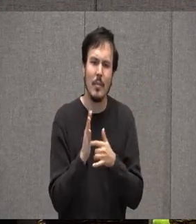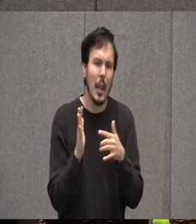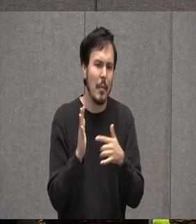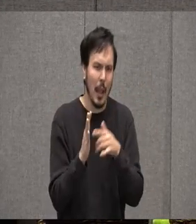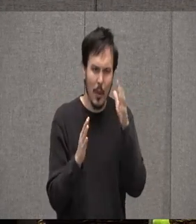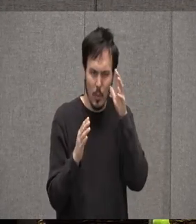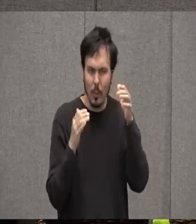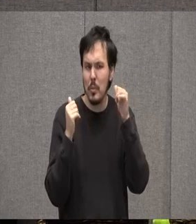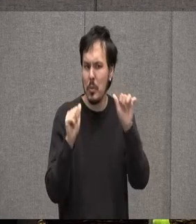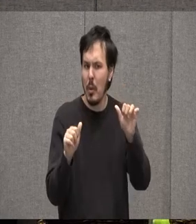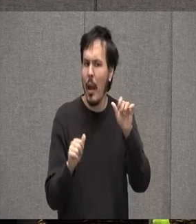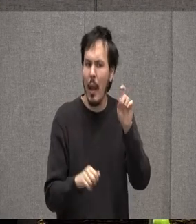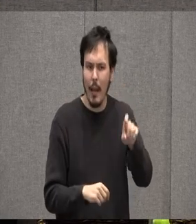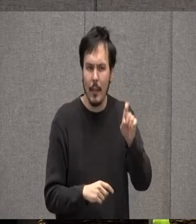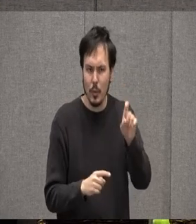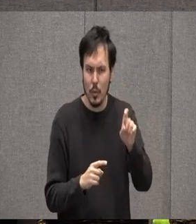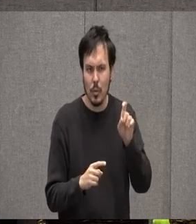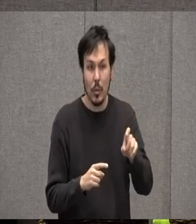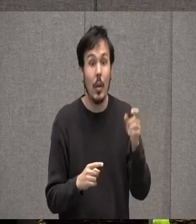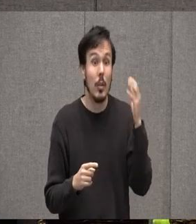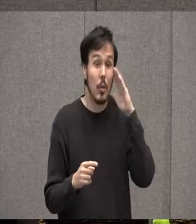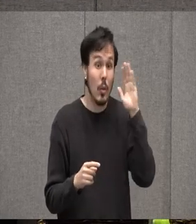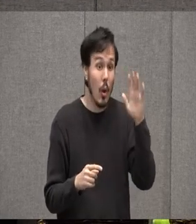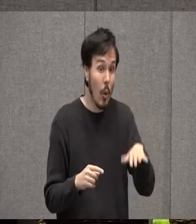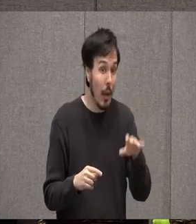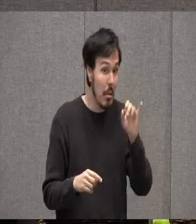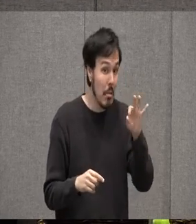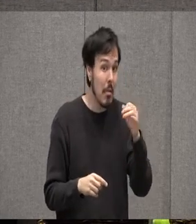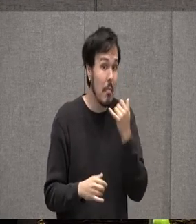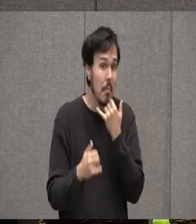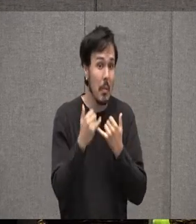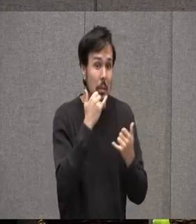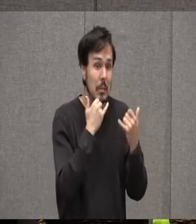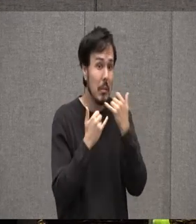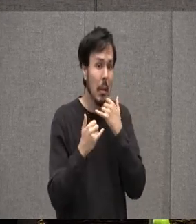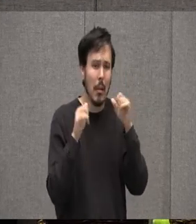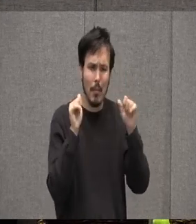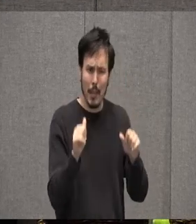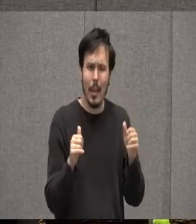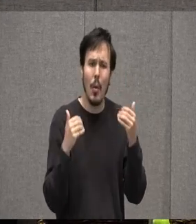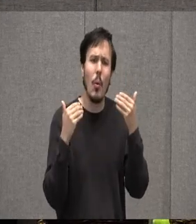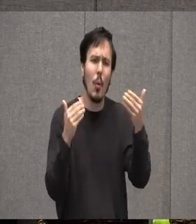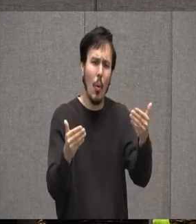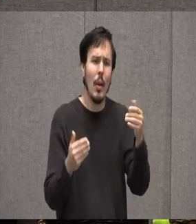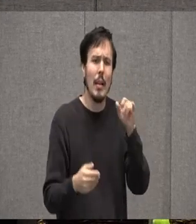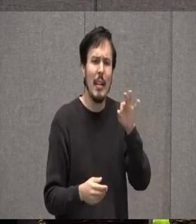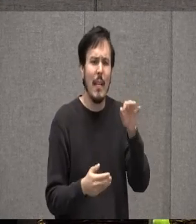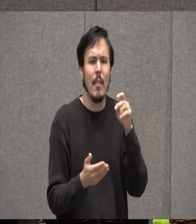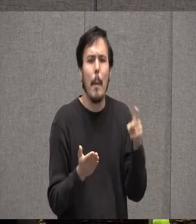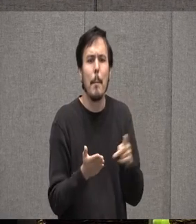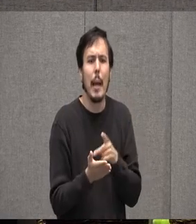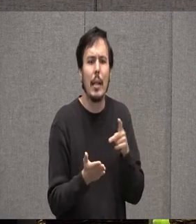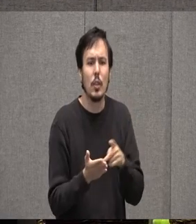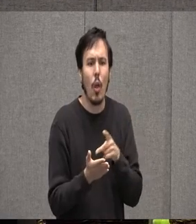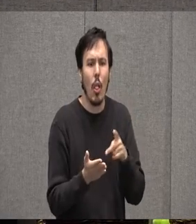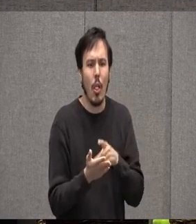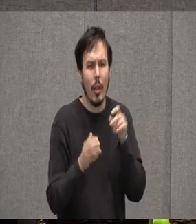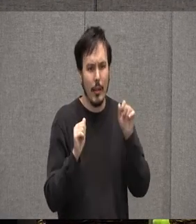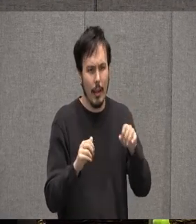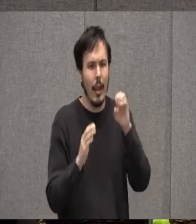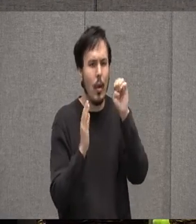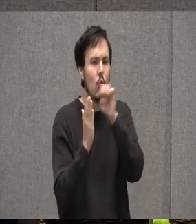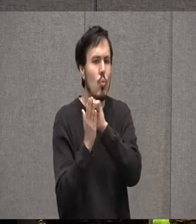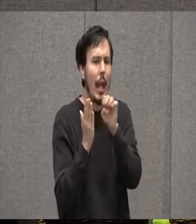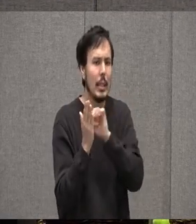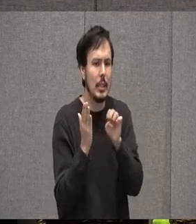try. I'm gonna try. Because you know what, if I make a mistake, I could go ahead, usually if I had a pencil, I can just erase that. So that's